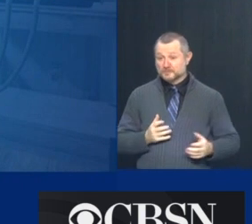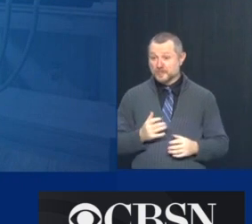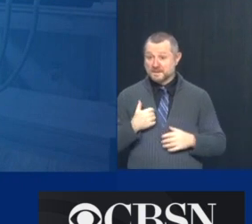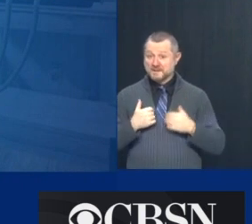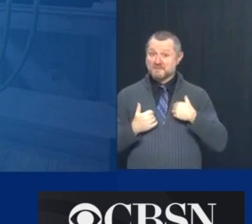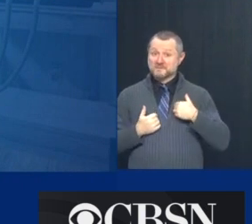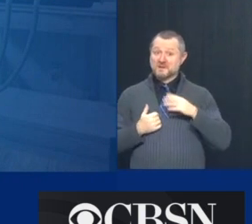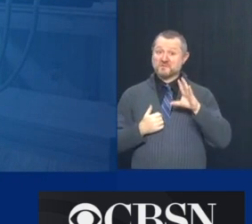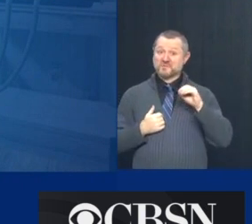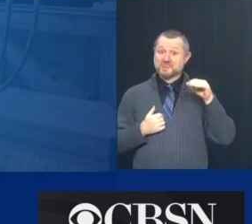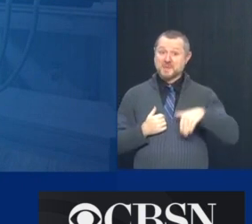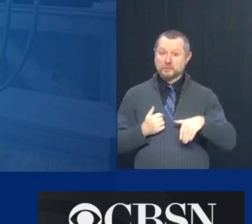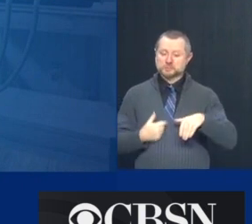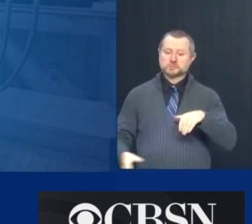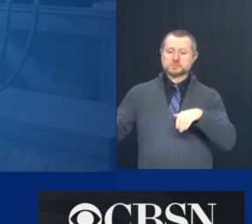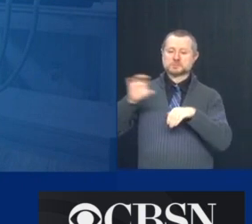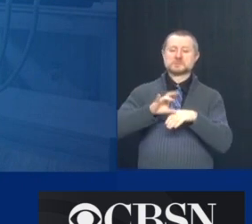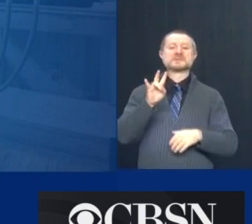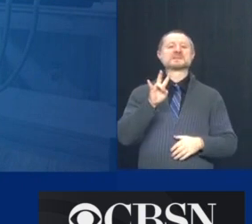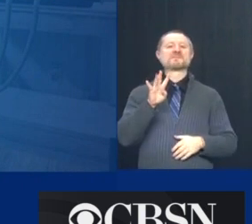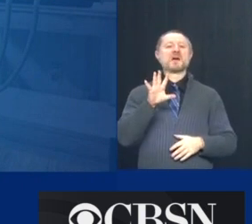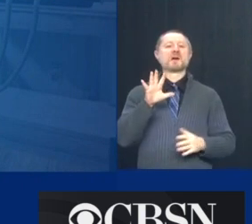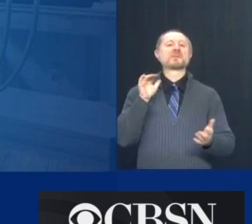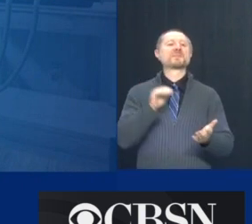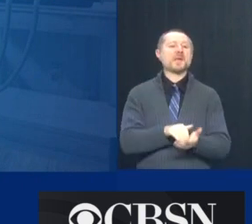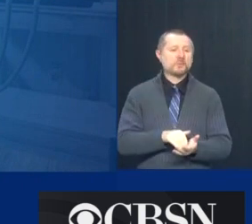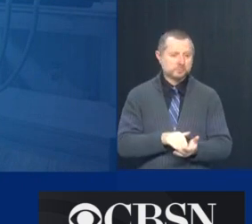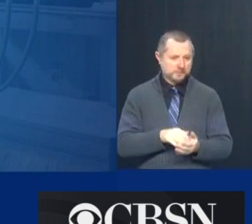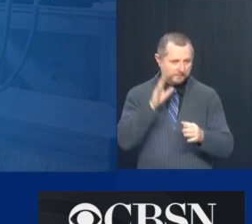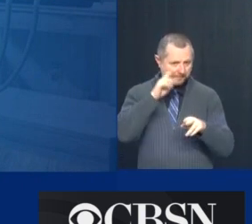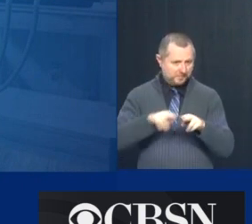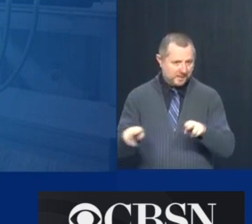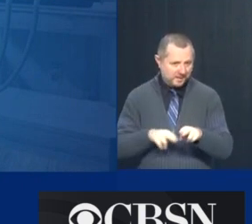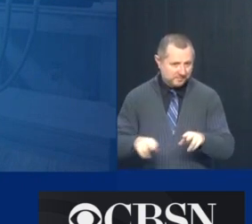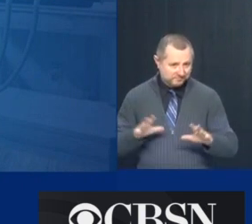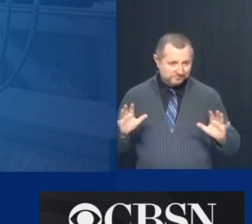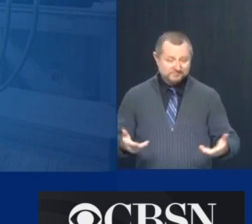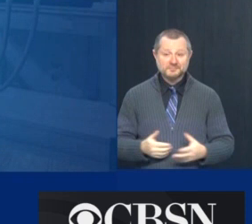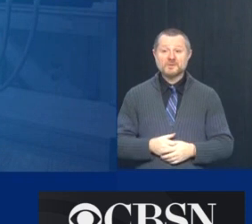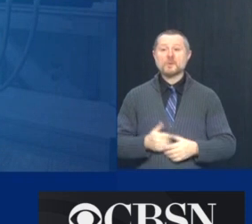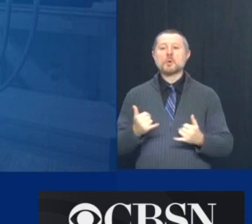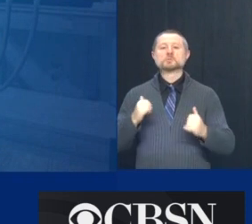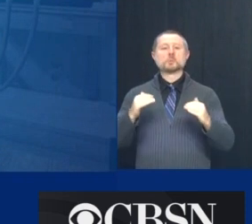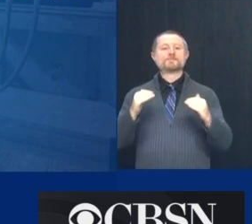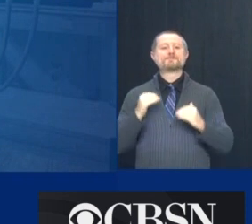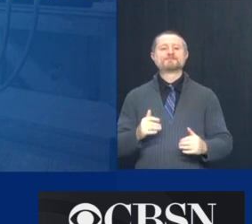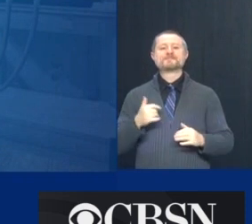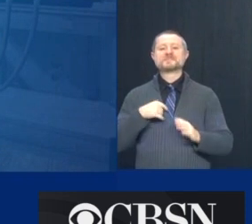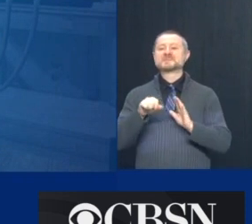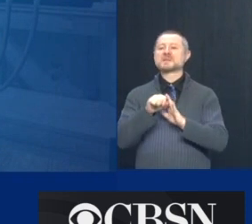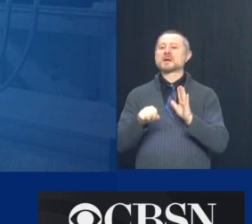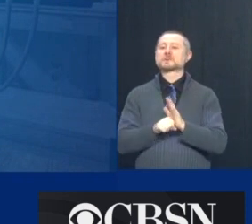75,000. Prepare to implement statewide Surgeon Flex. Statewide Surgeon Flex